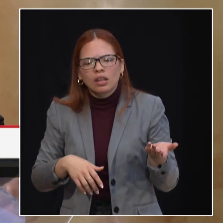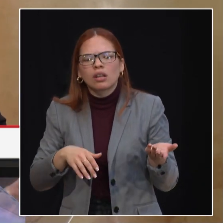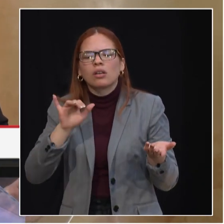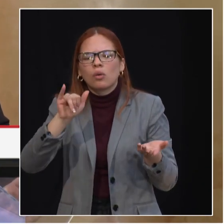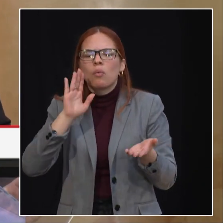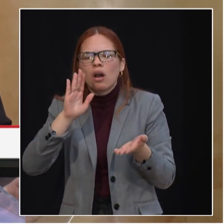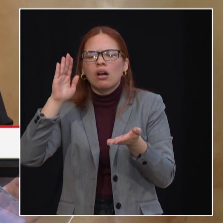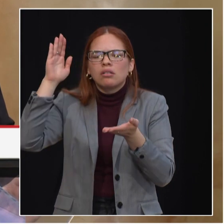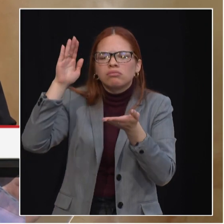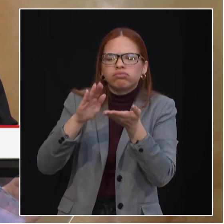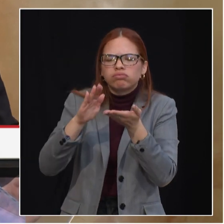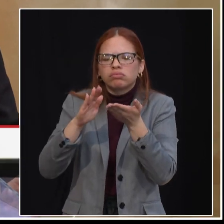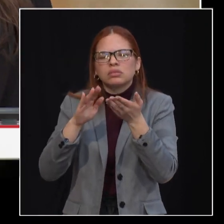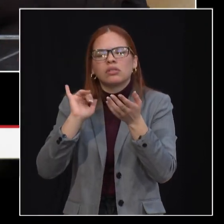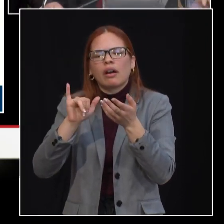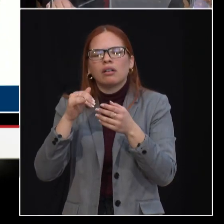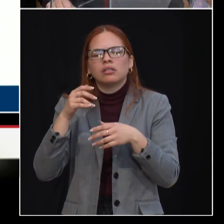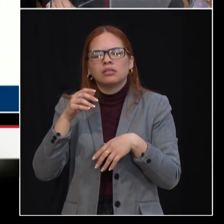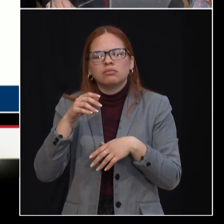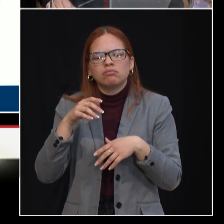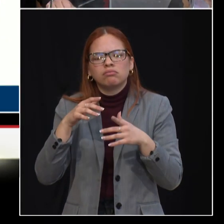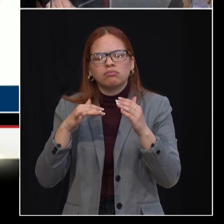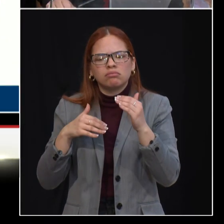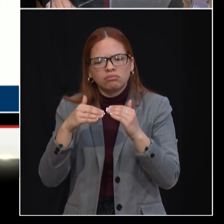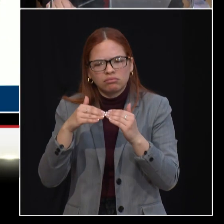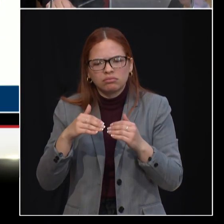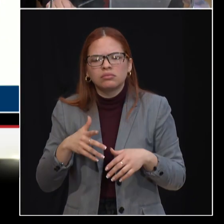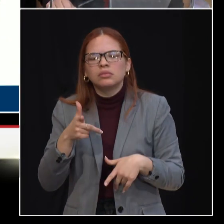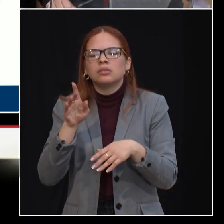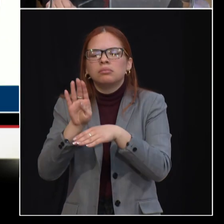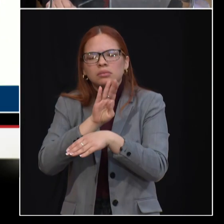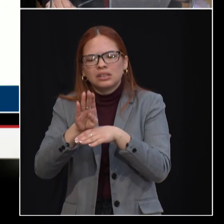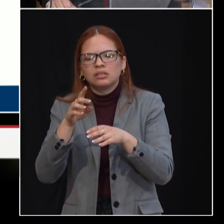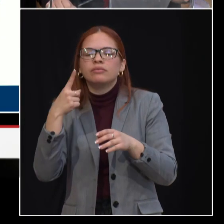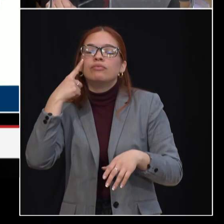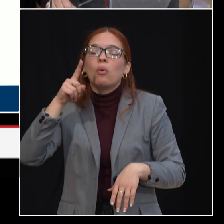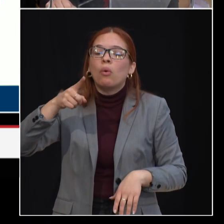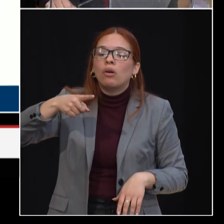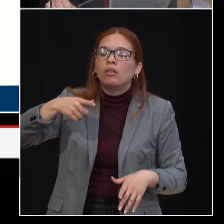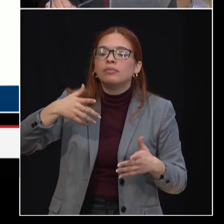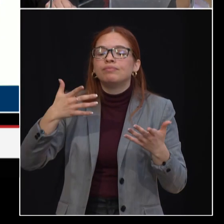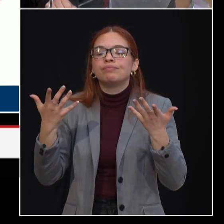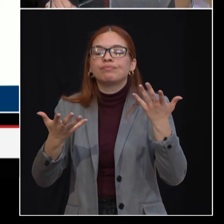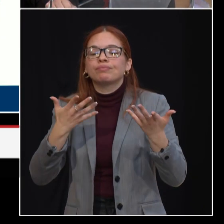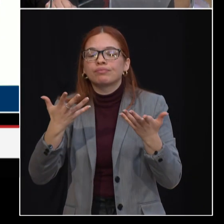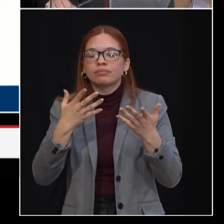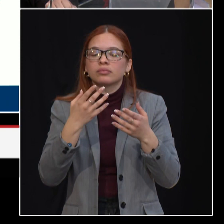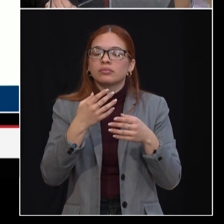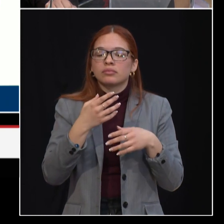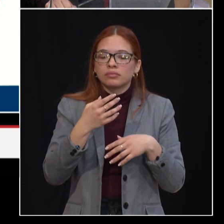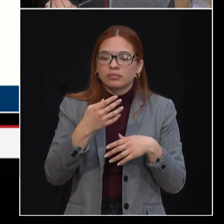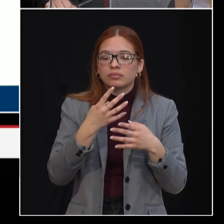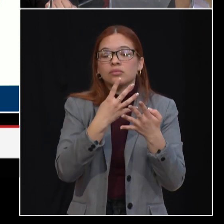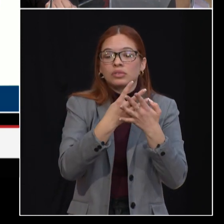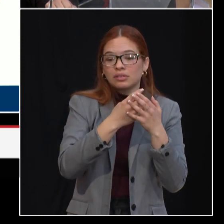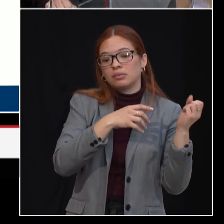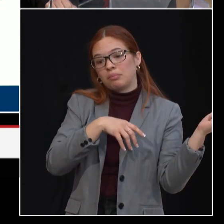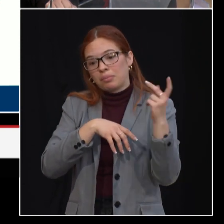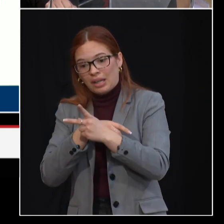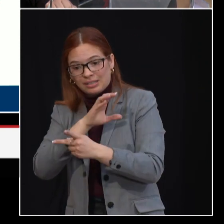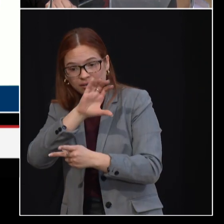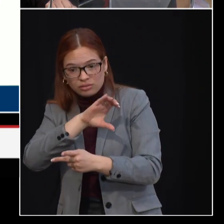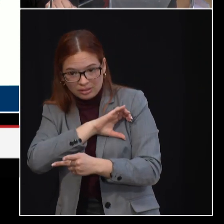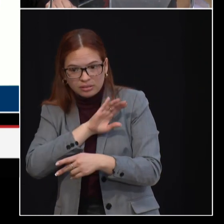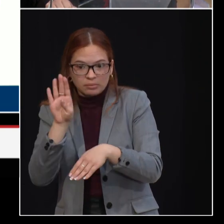through our entrepreneurship showcase that we'll be having for returning citizen businesses. Now, I work for an agency that believes